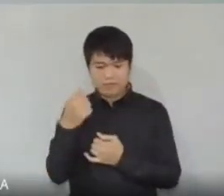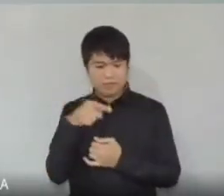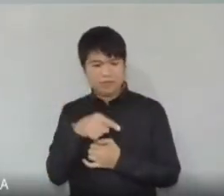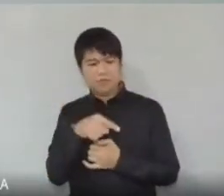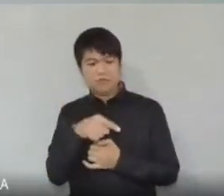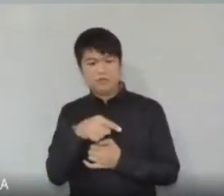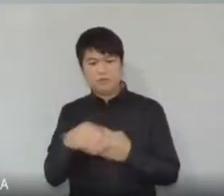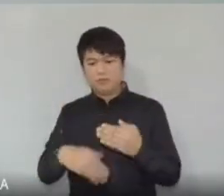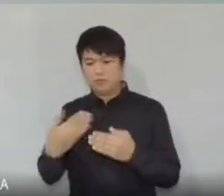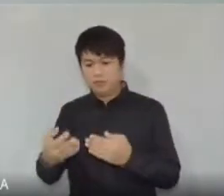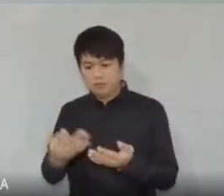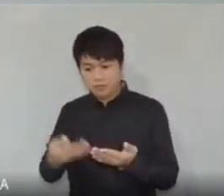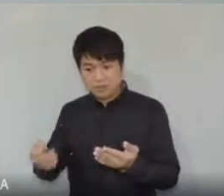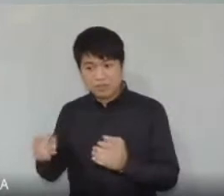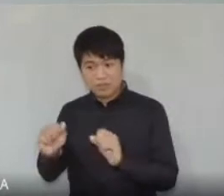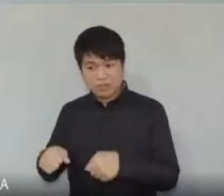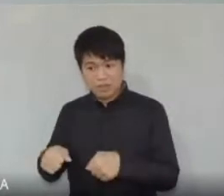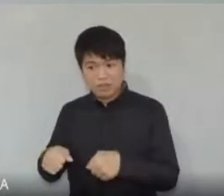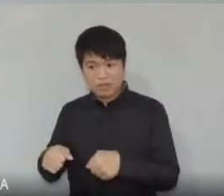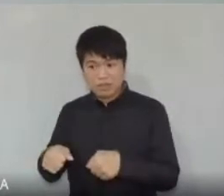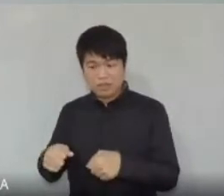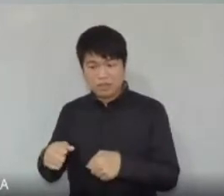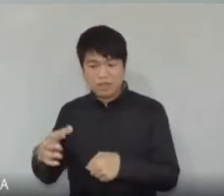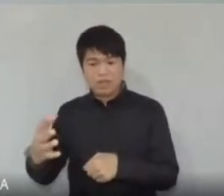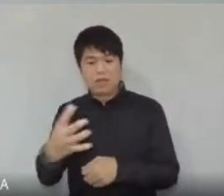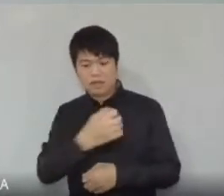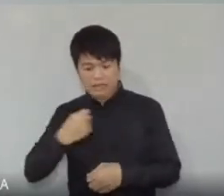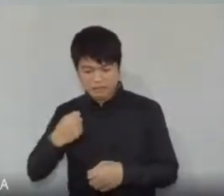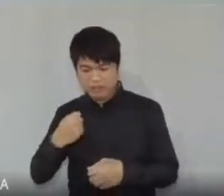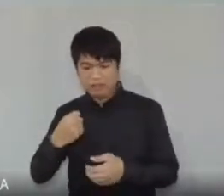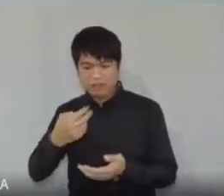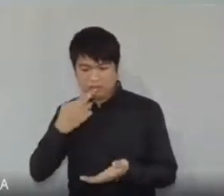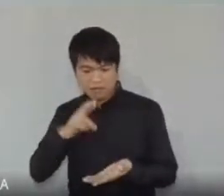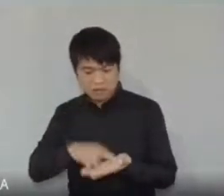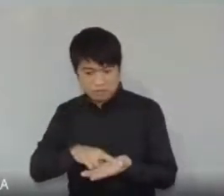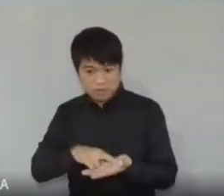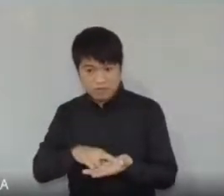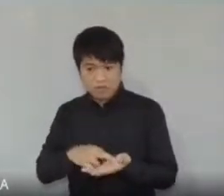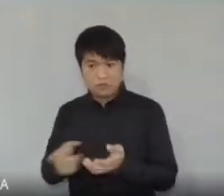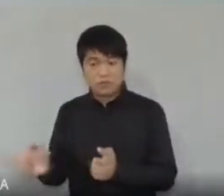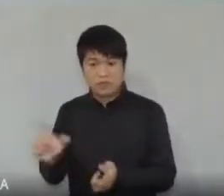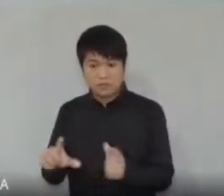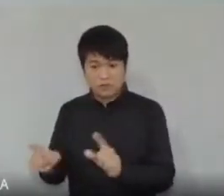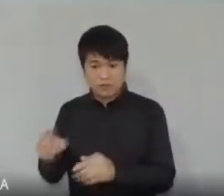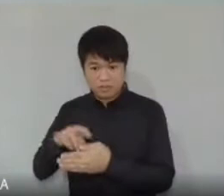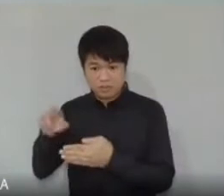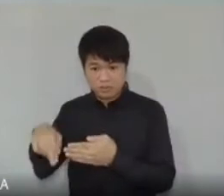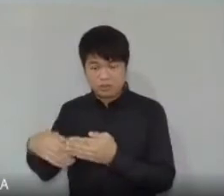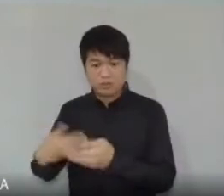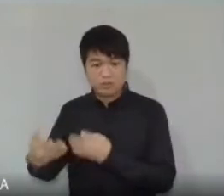now that we are entering into this technology, I think we can better make use of this. So as